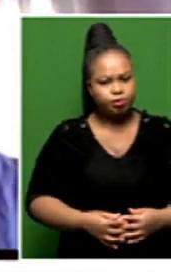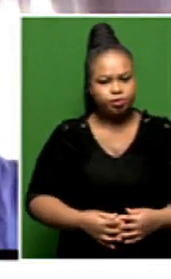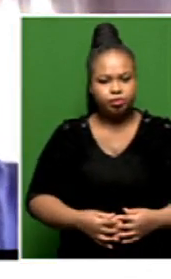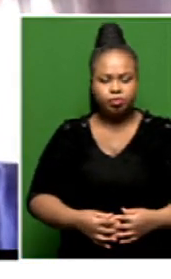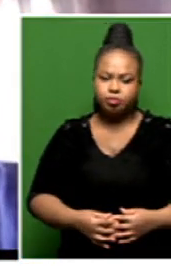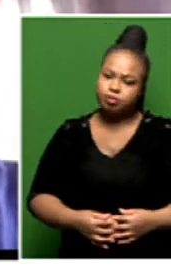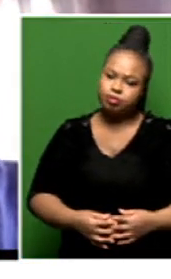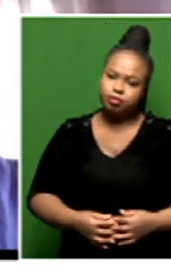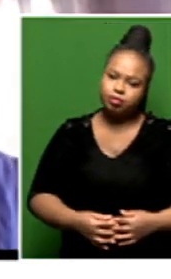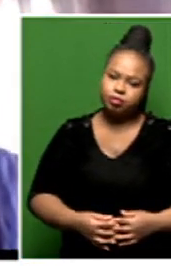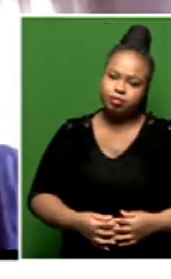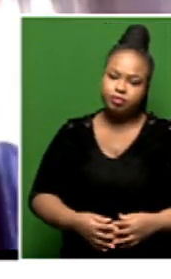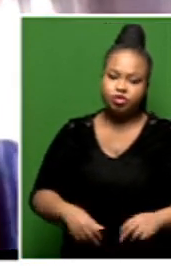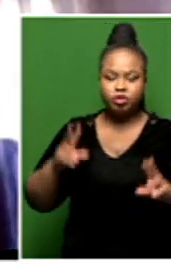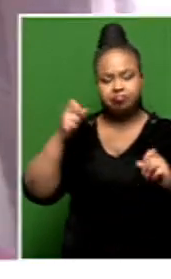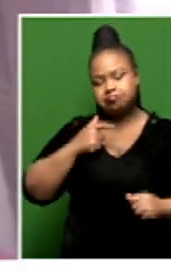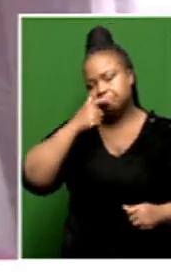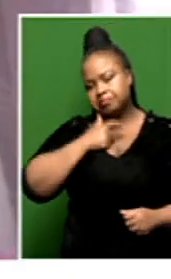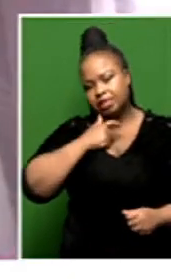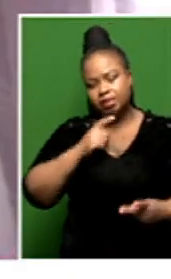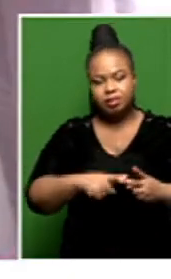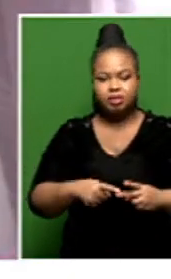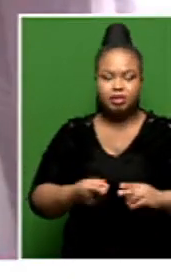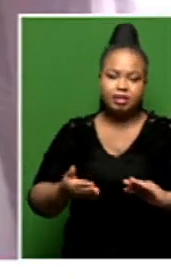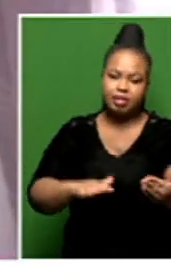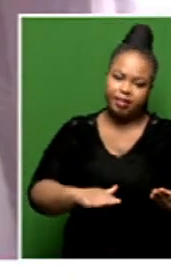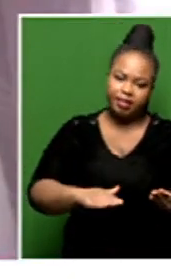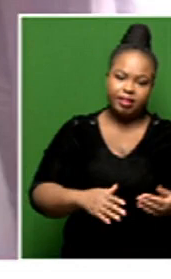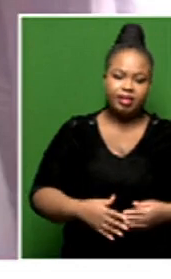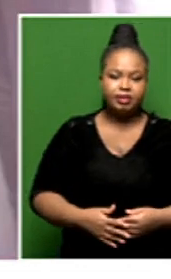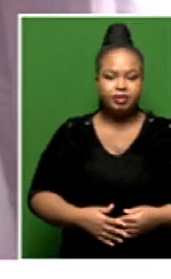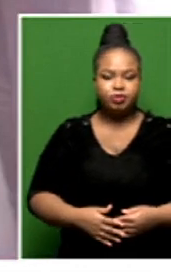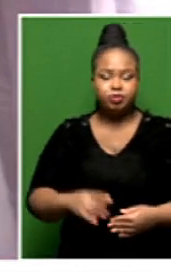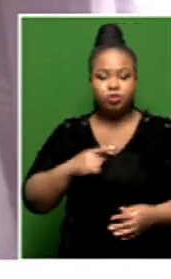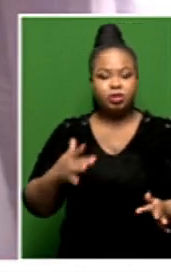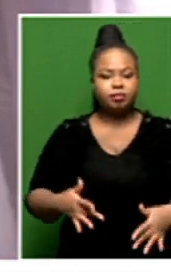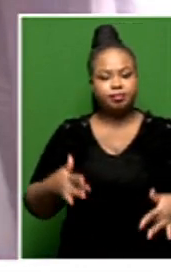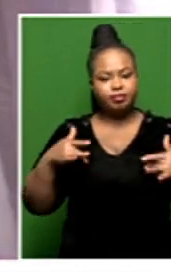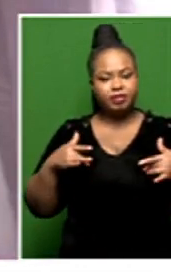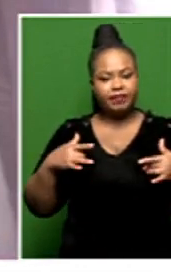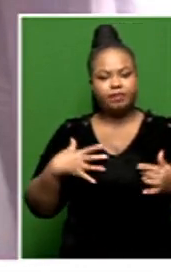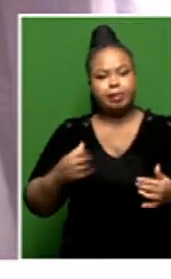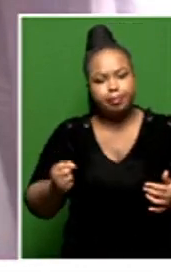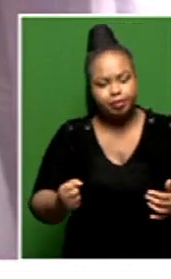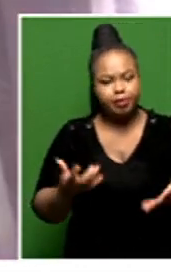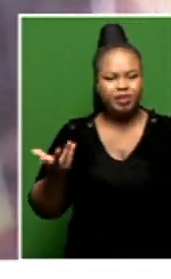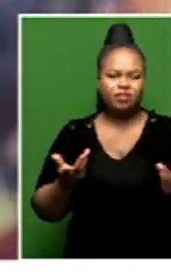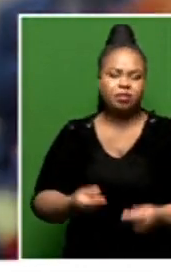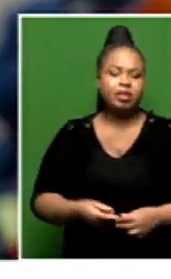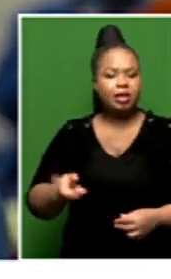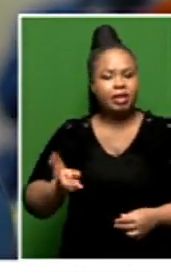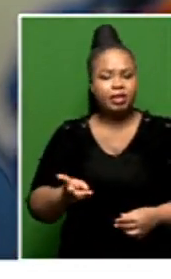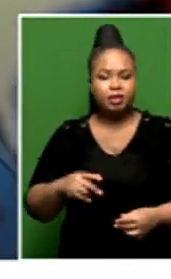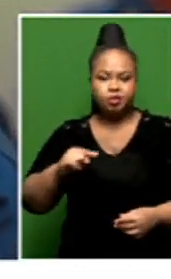Of course, it's the themes of sadness, it's death, as when life is taken away from you. But most